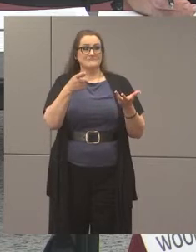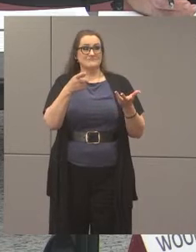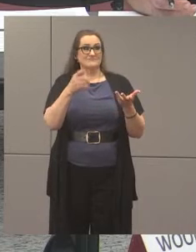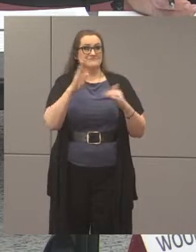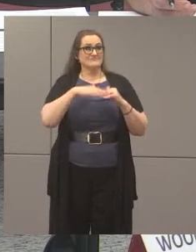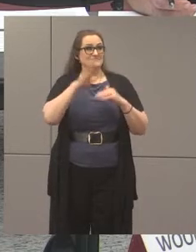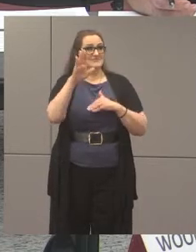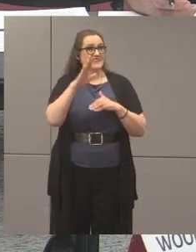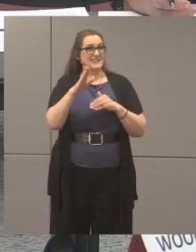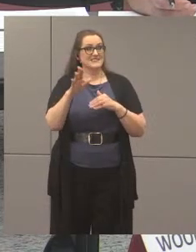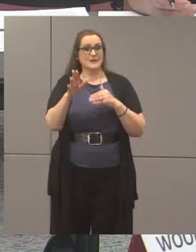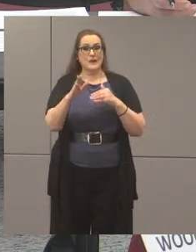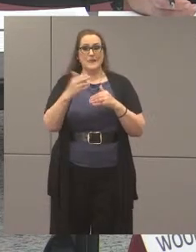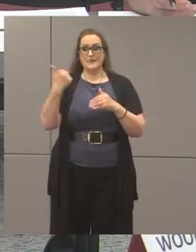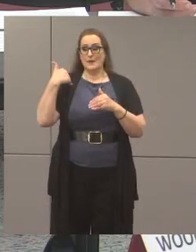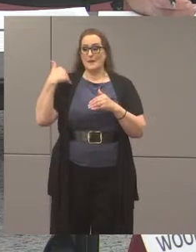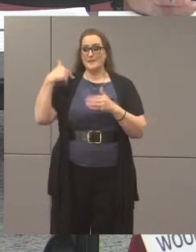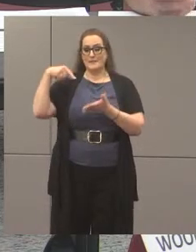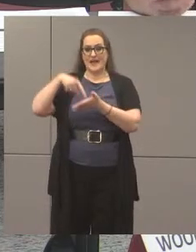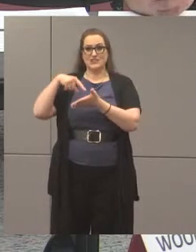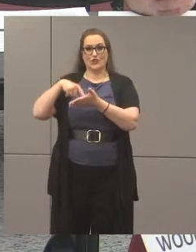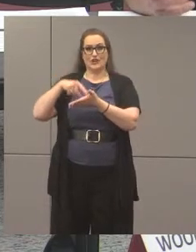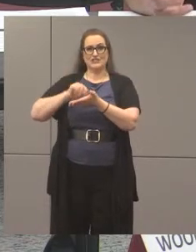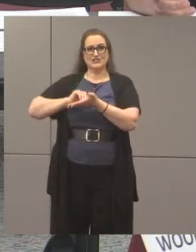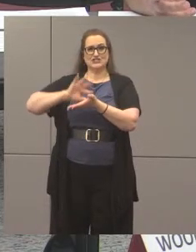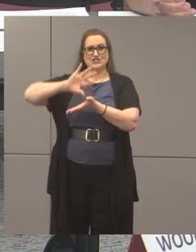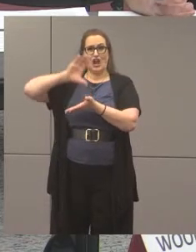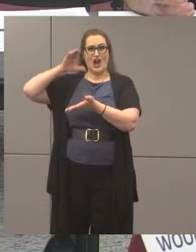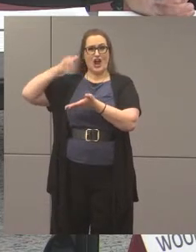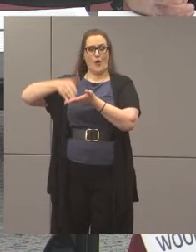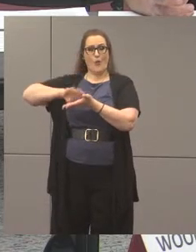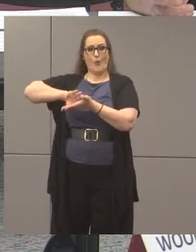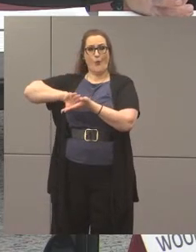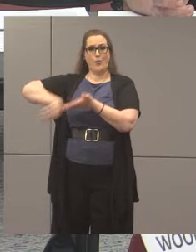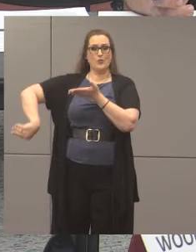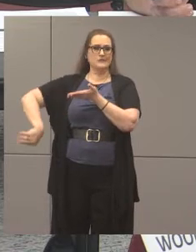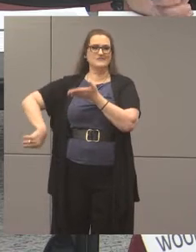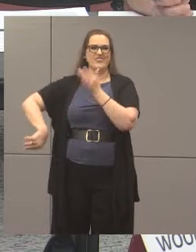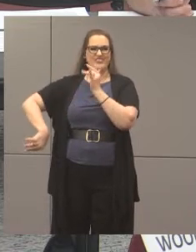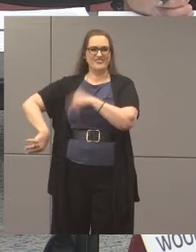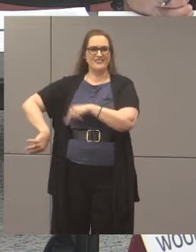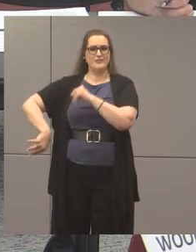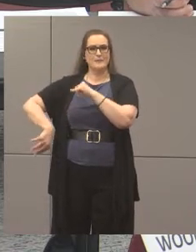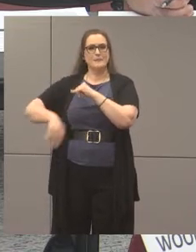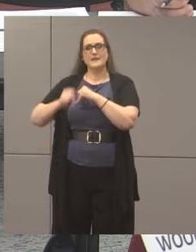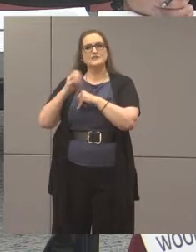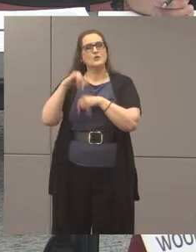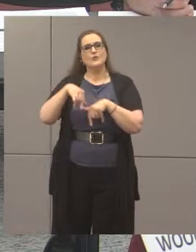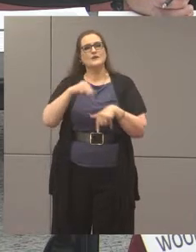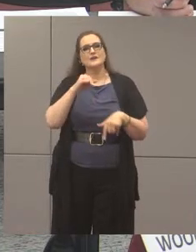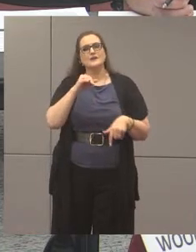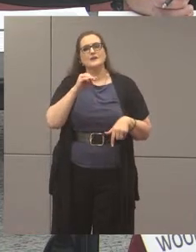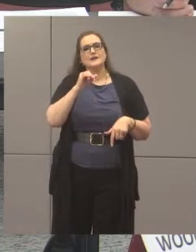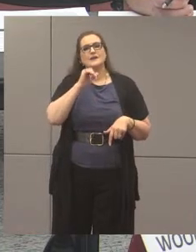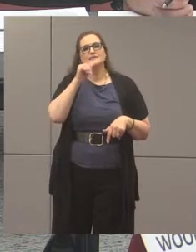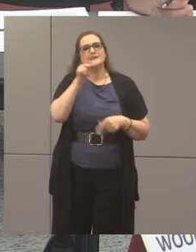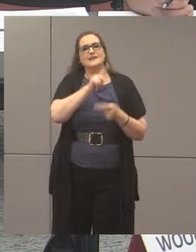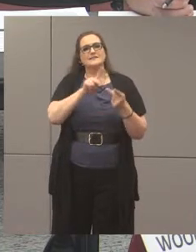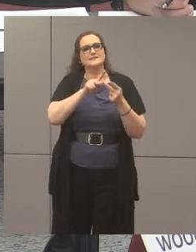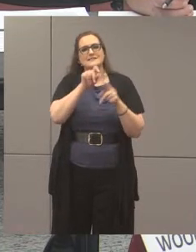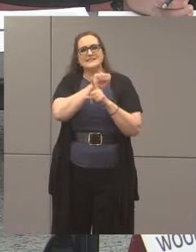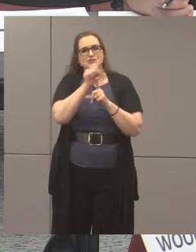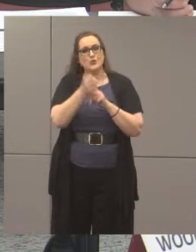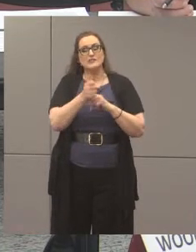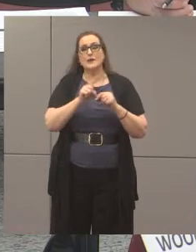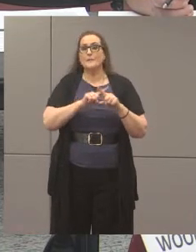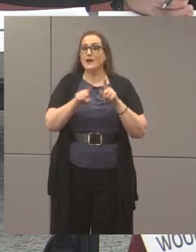least wiping out the past balance. So this is it's not an ideal situation,